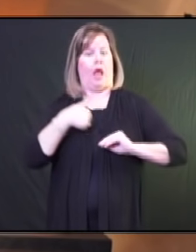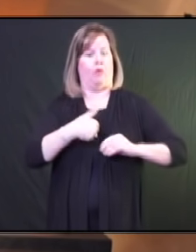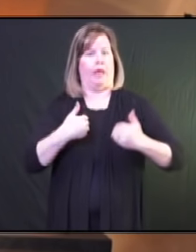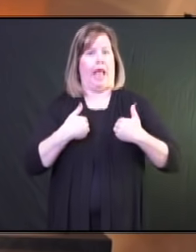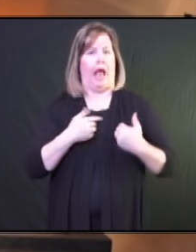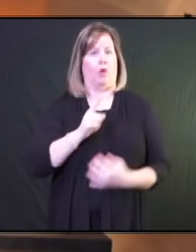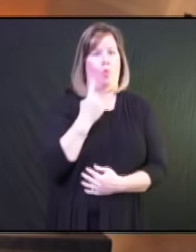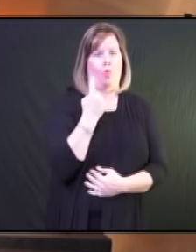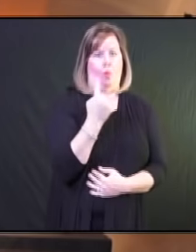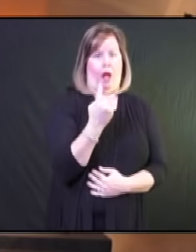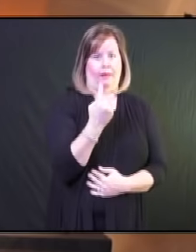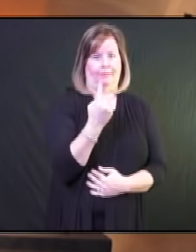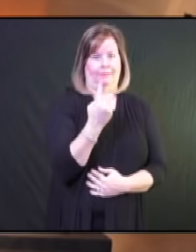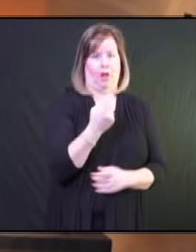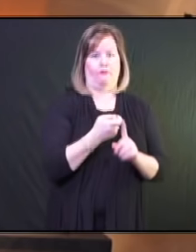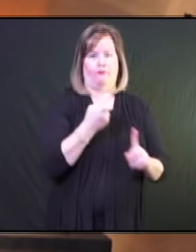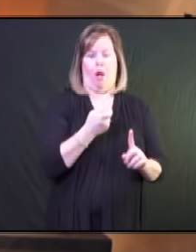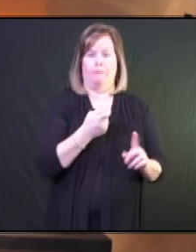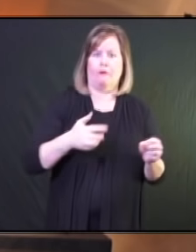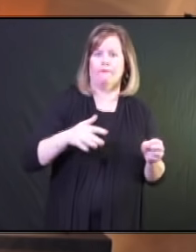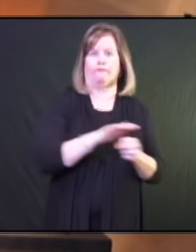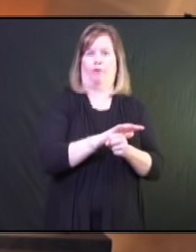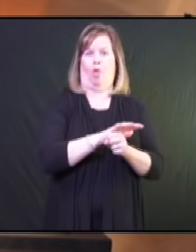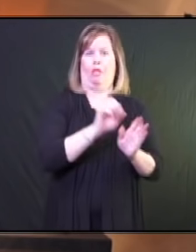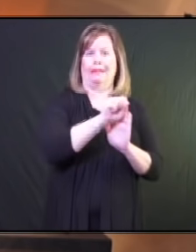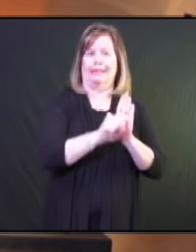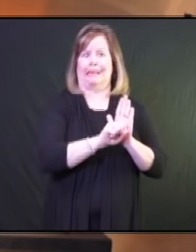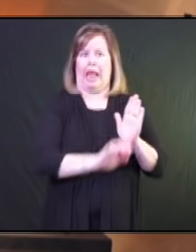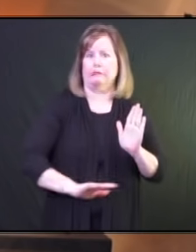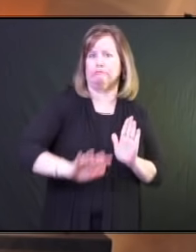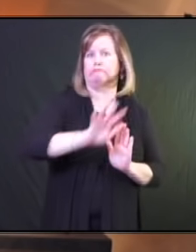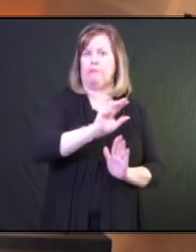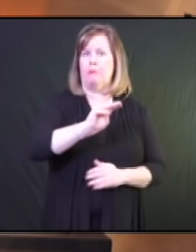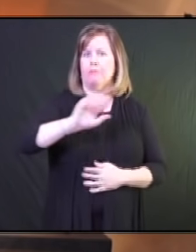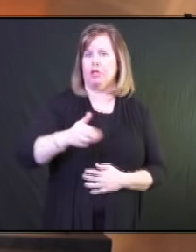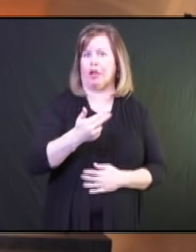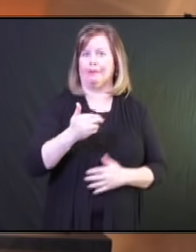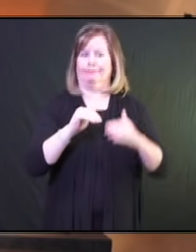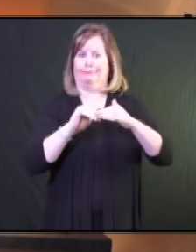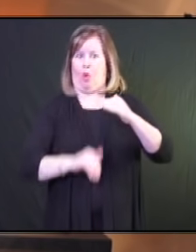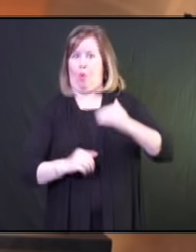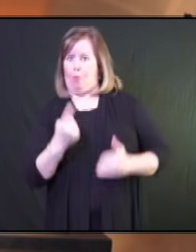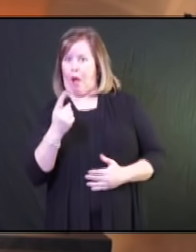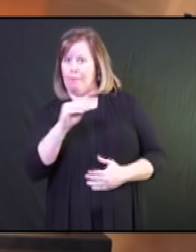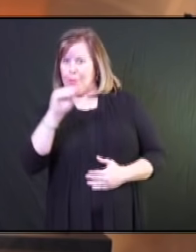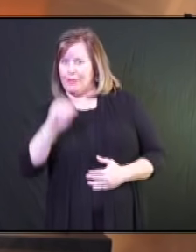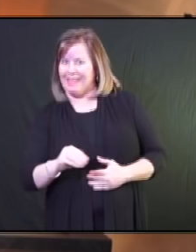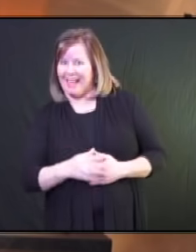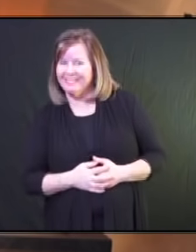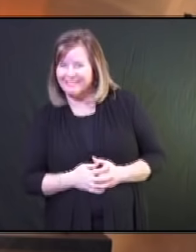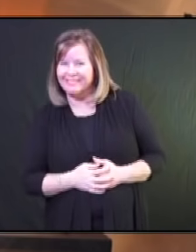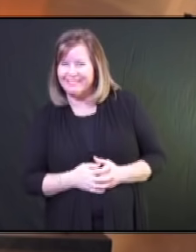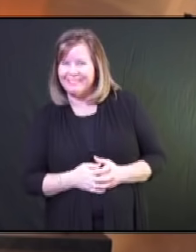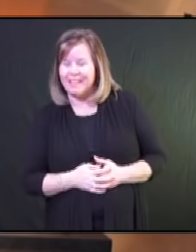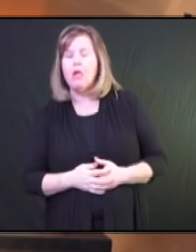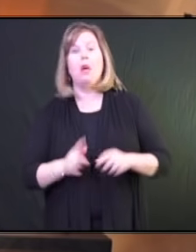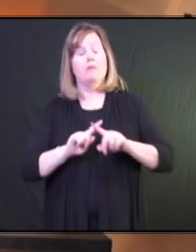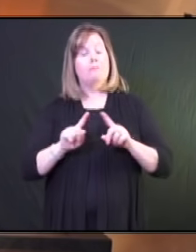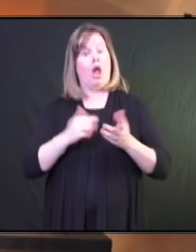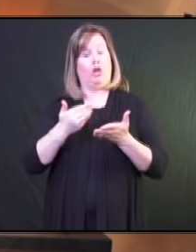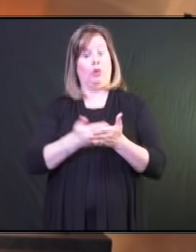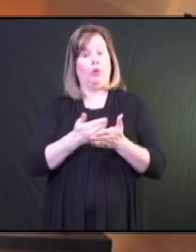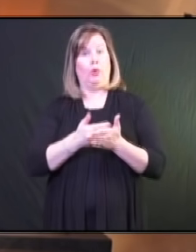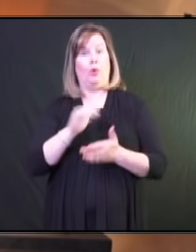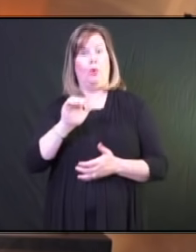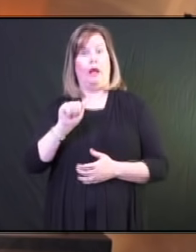92 deaths reported by the state of Michigan, which is less than 1%. Meanwhile, the total cases, new cases reported